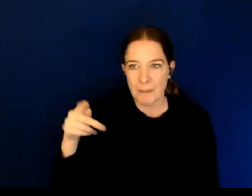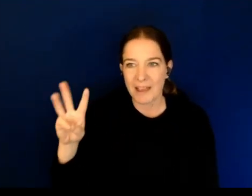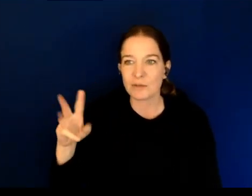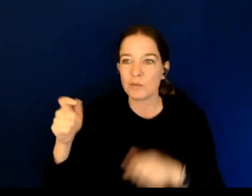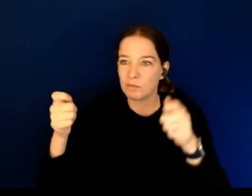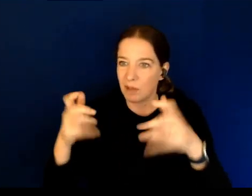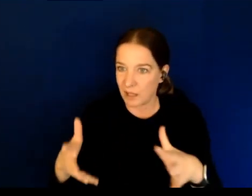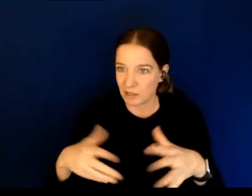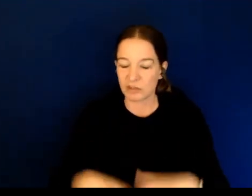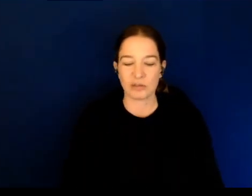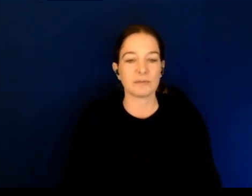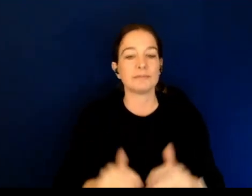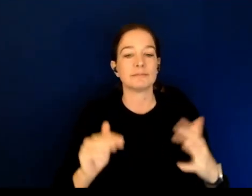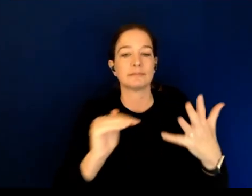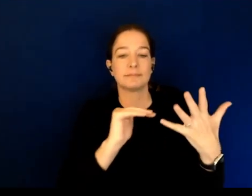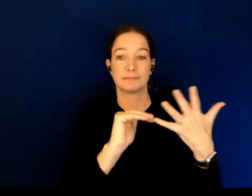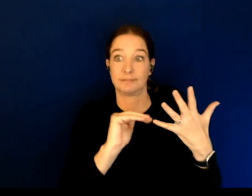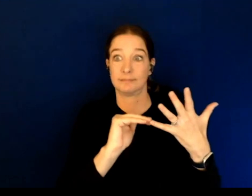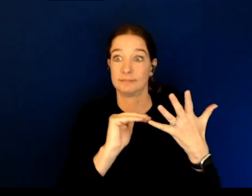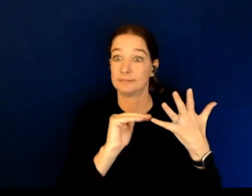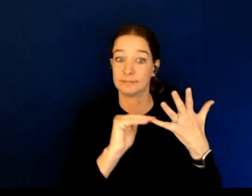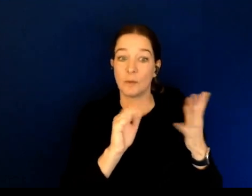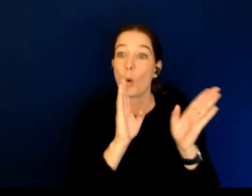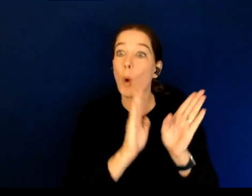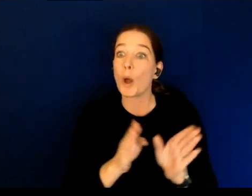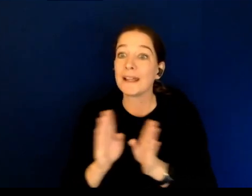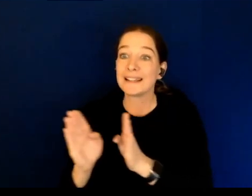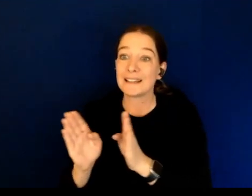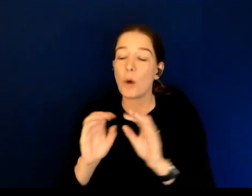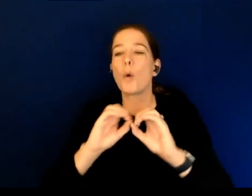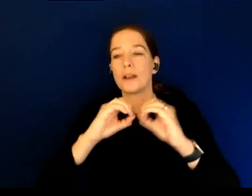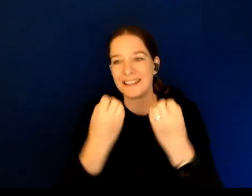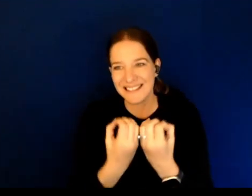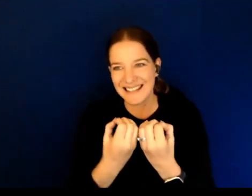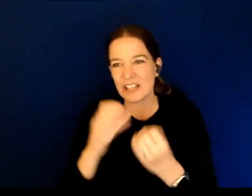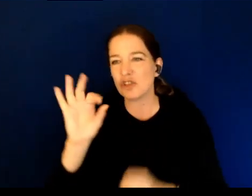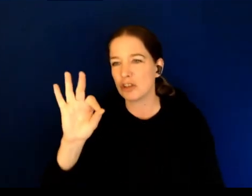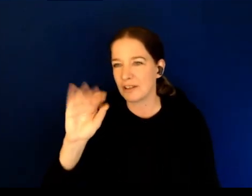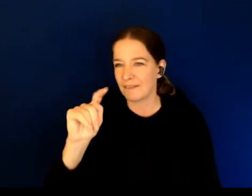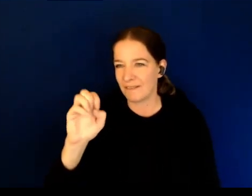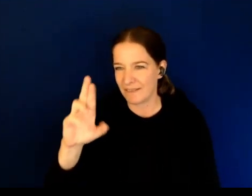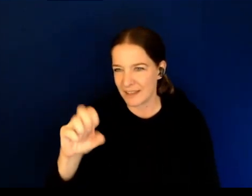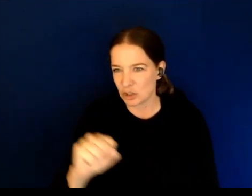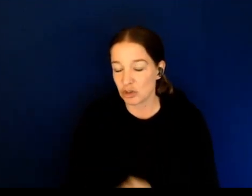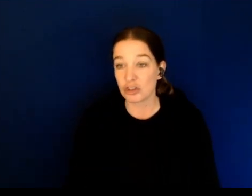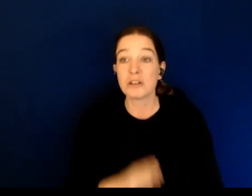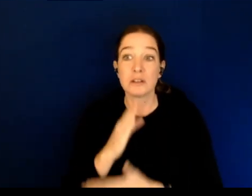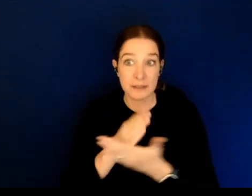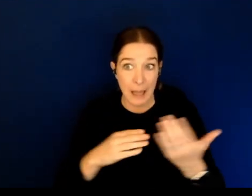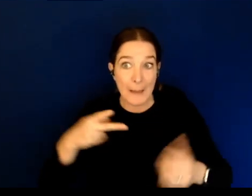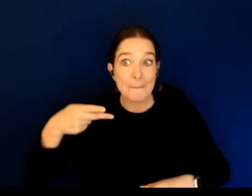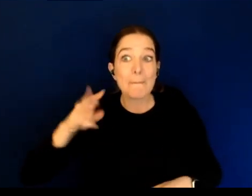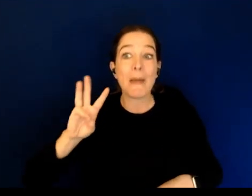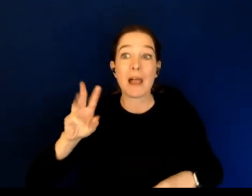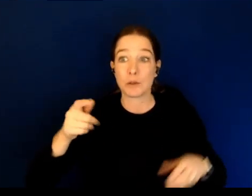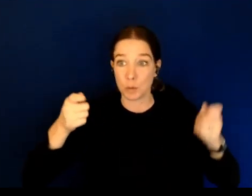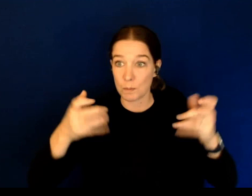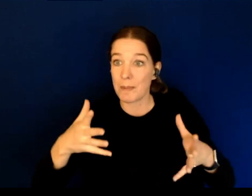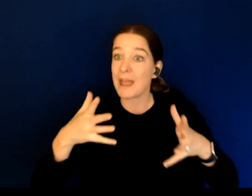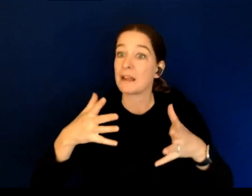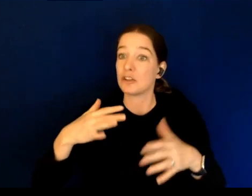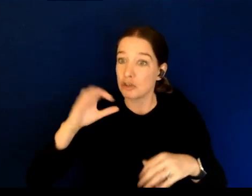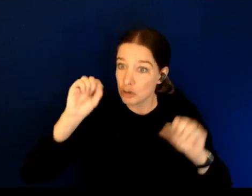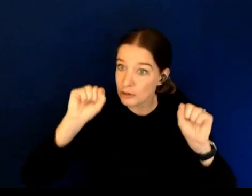organizational features. Some password managers are designed for teams and businesses, allowing secure sharing